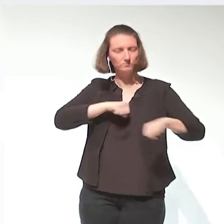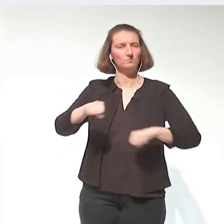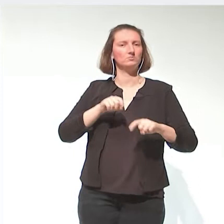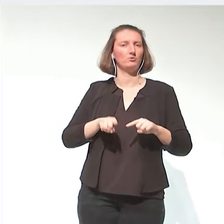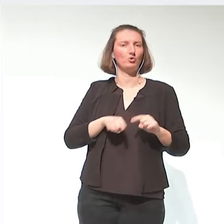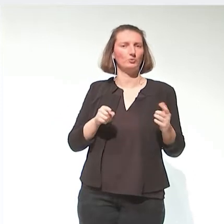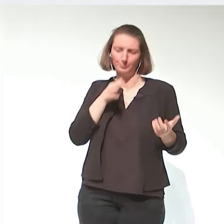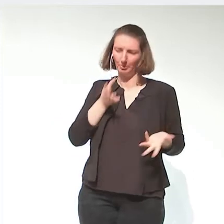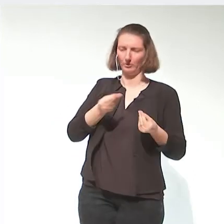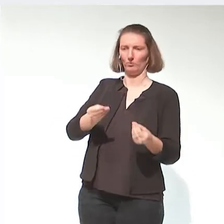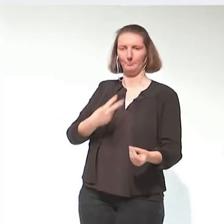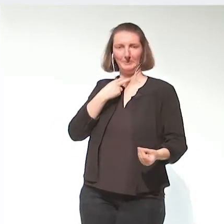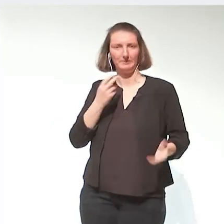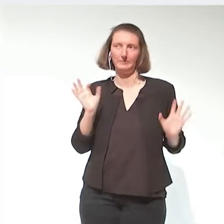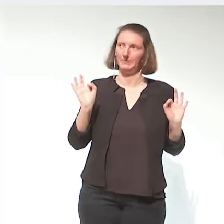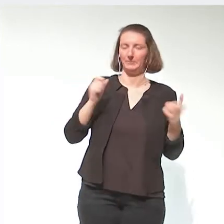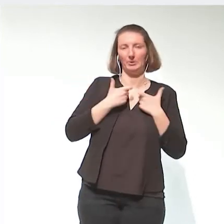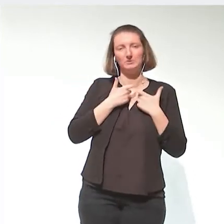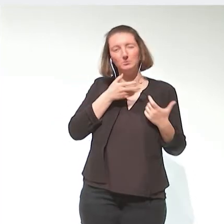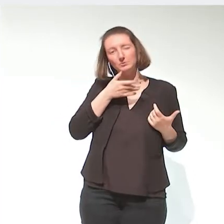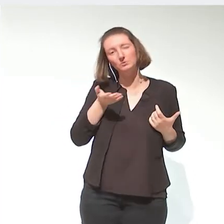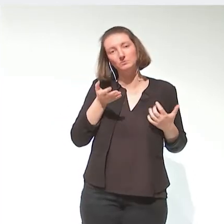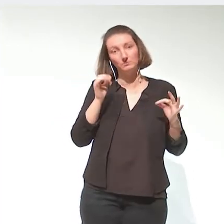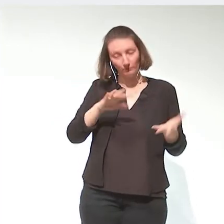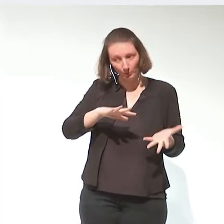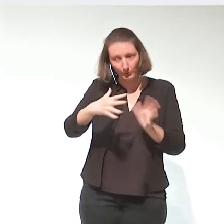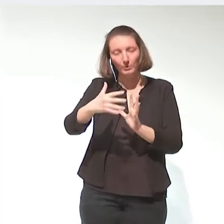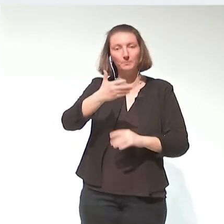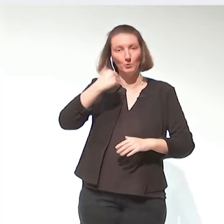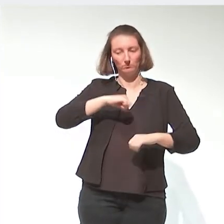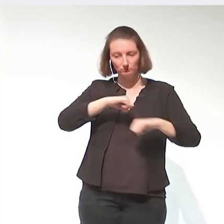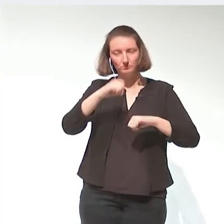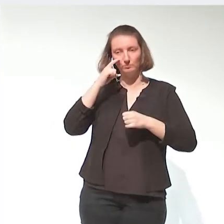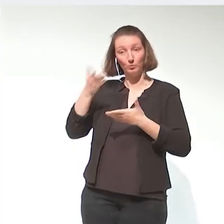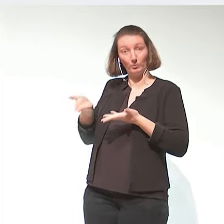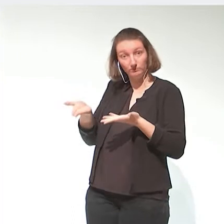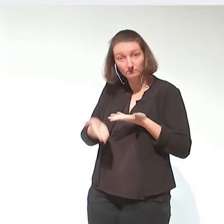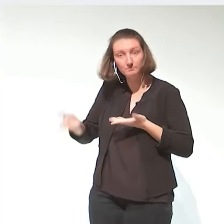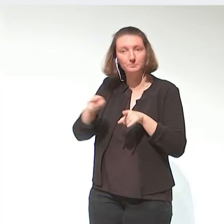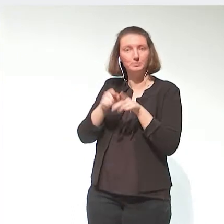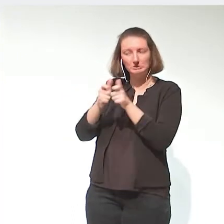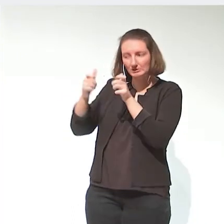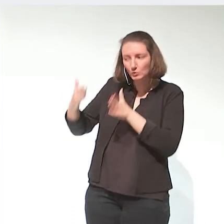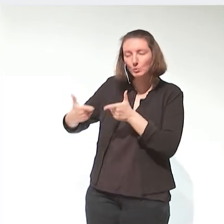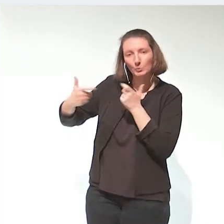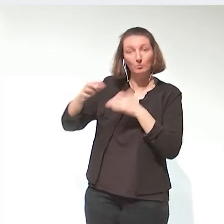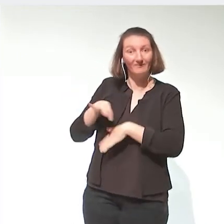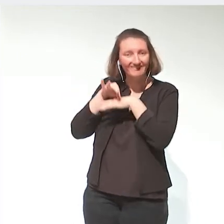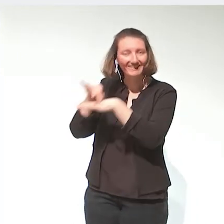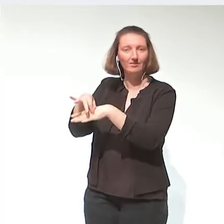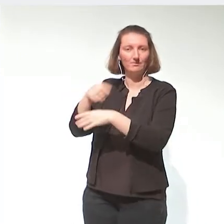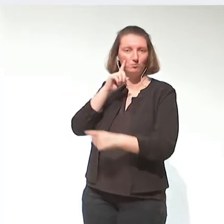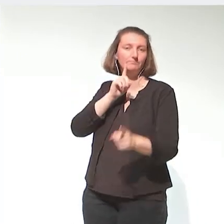best practices provided how to do it in the best way and avoid the mistakes. So we actually, in the final steps of